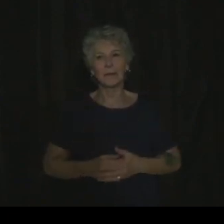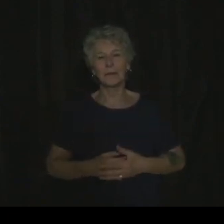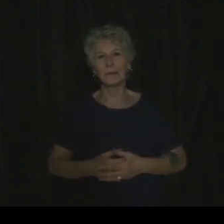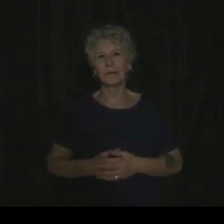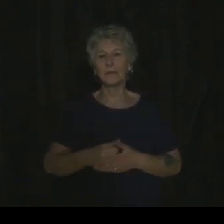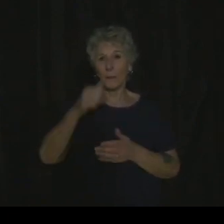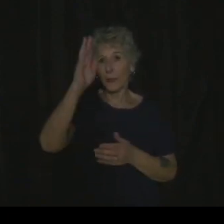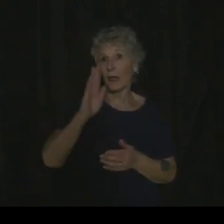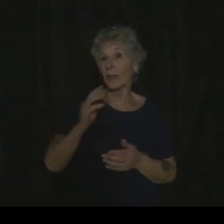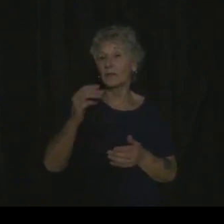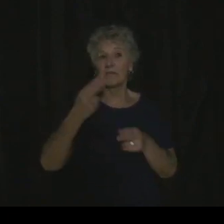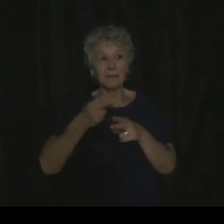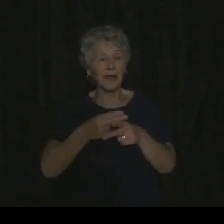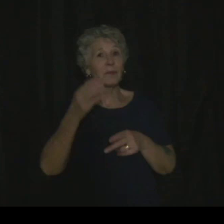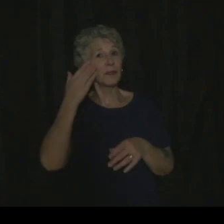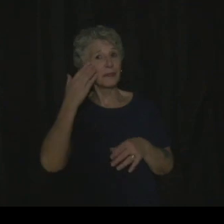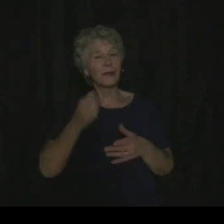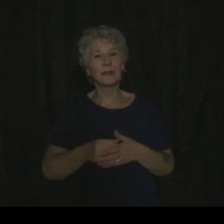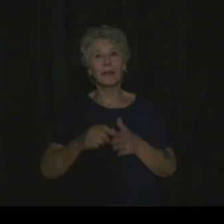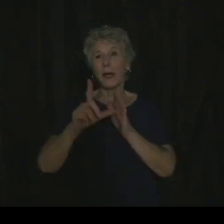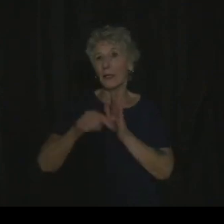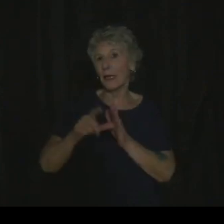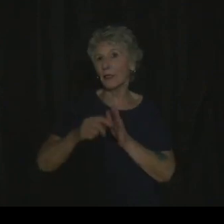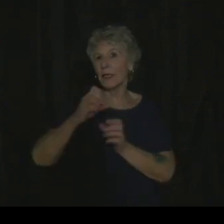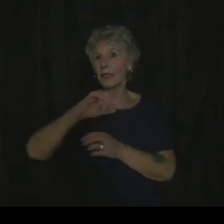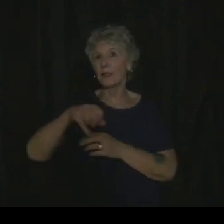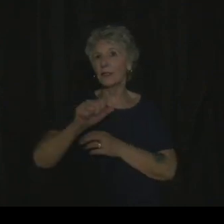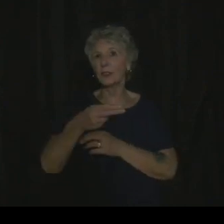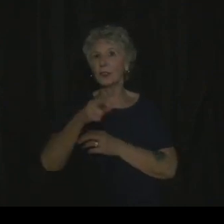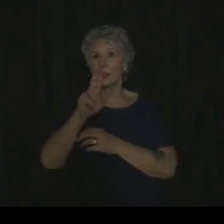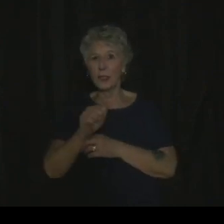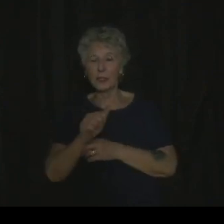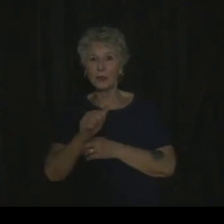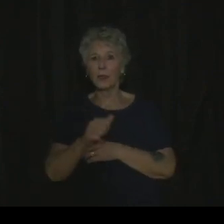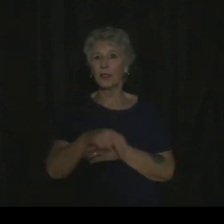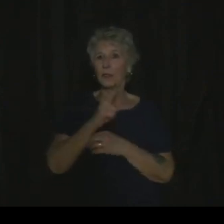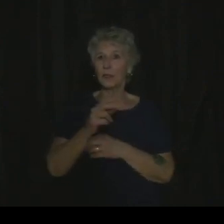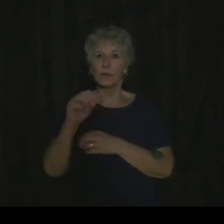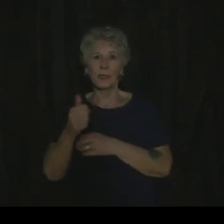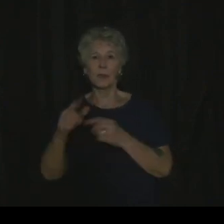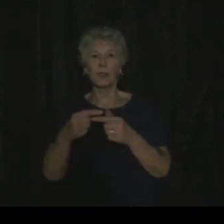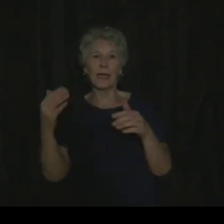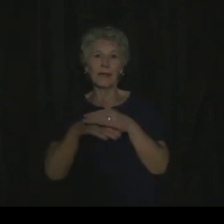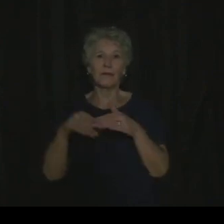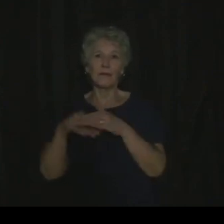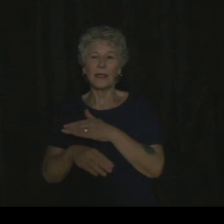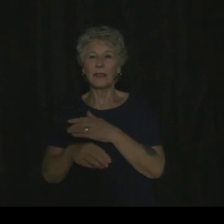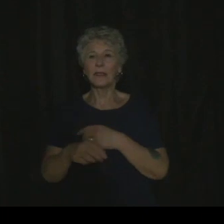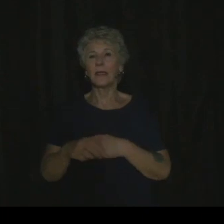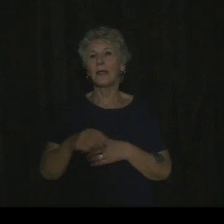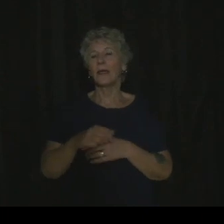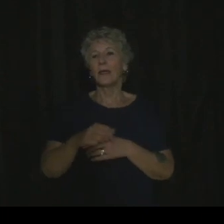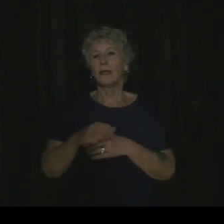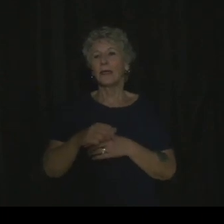And God's name was known. Later on in Joshua 2:10, when they started invading Canaan, Rahab heard